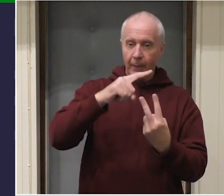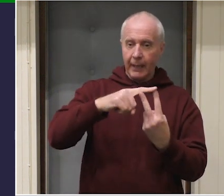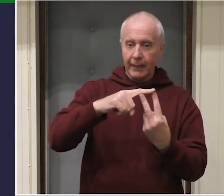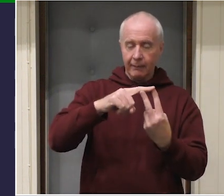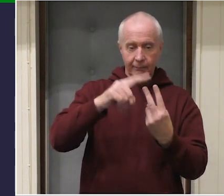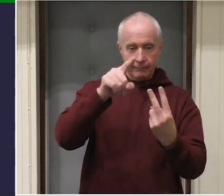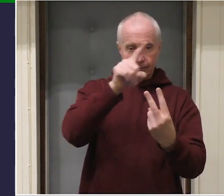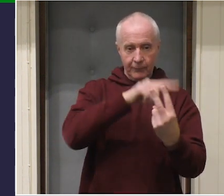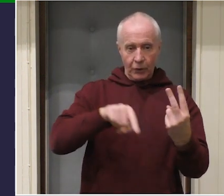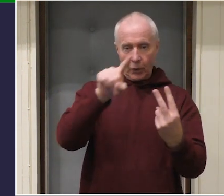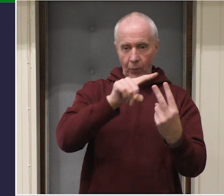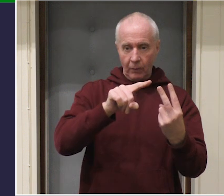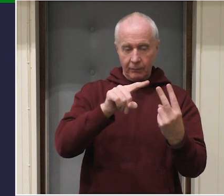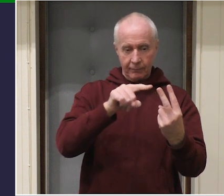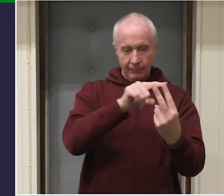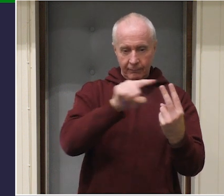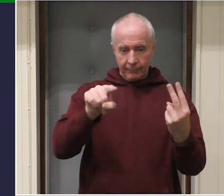circle's circumference to its radius,